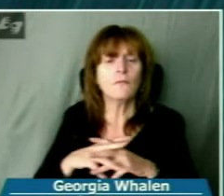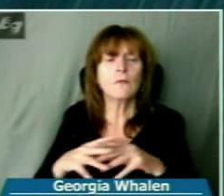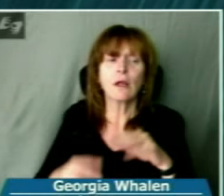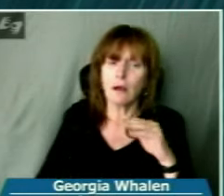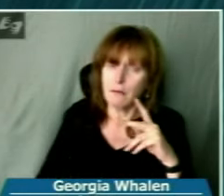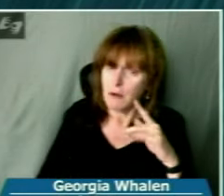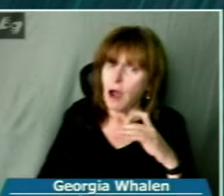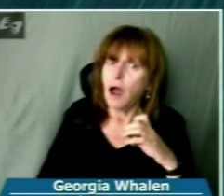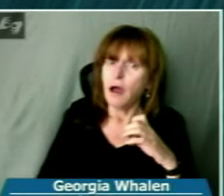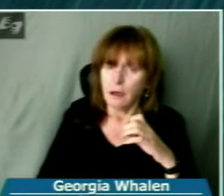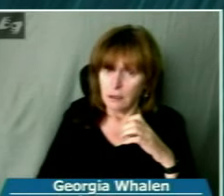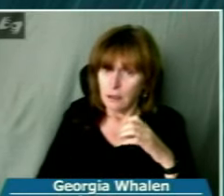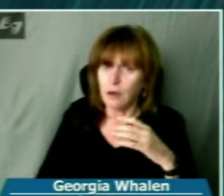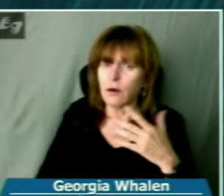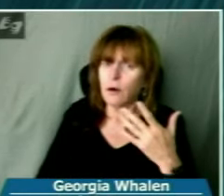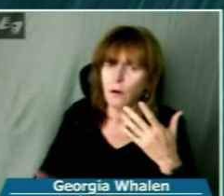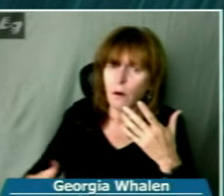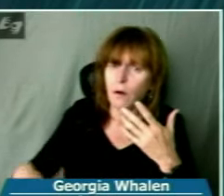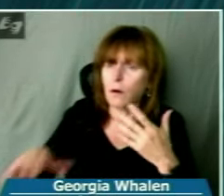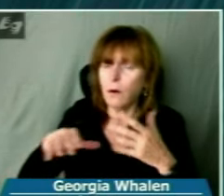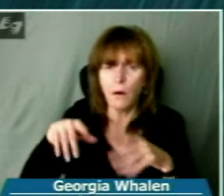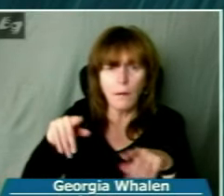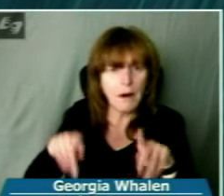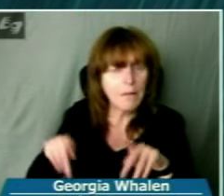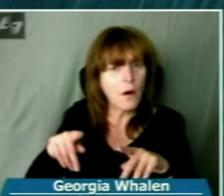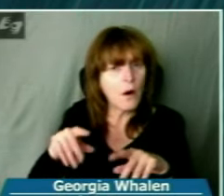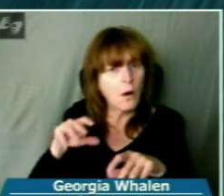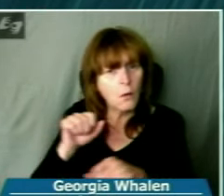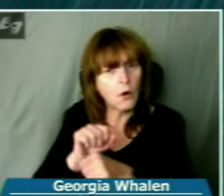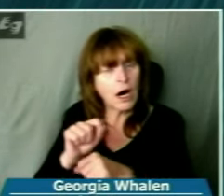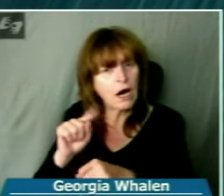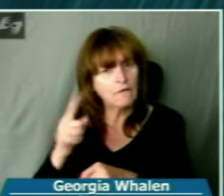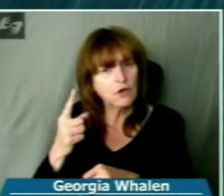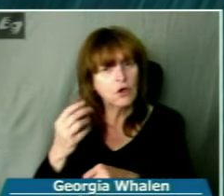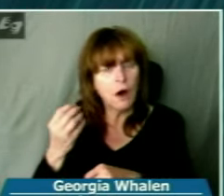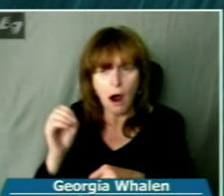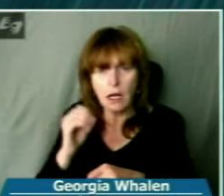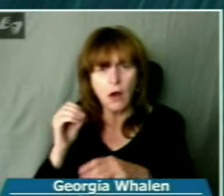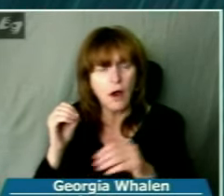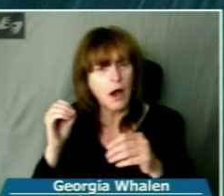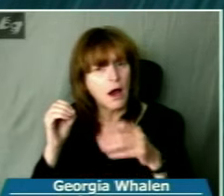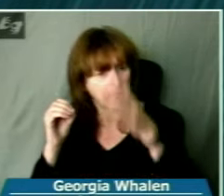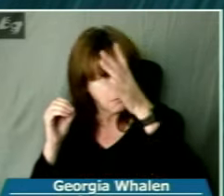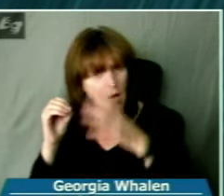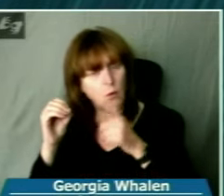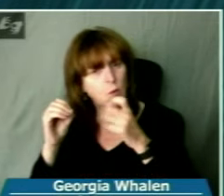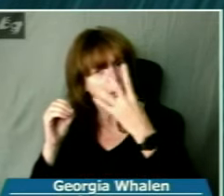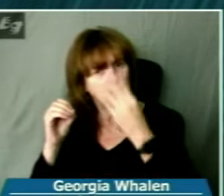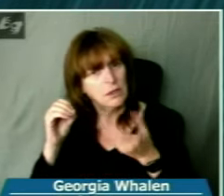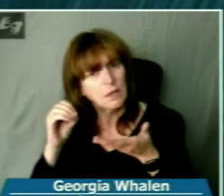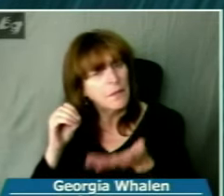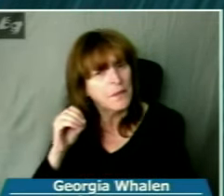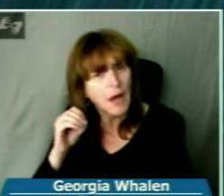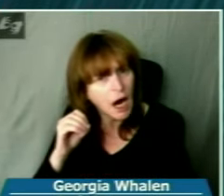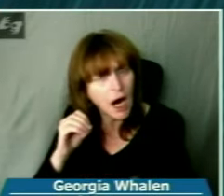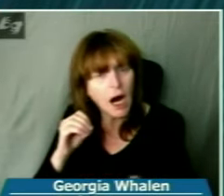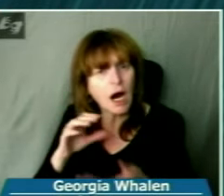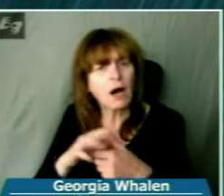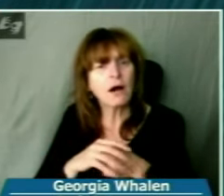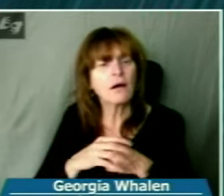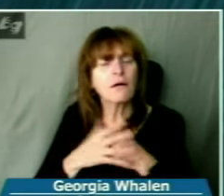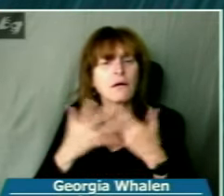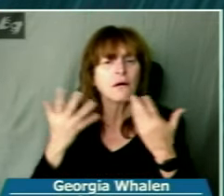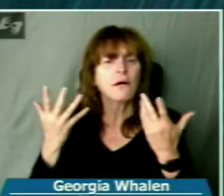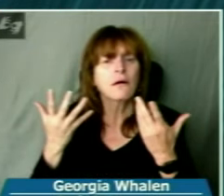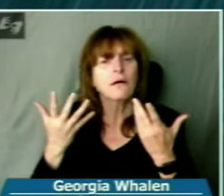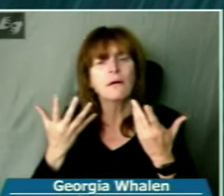in First Ontario and for those that are using that as shelter right now, brother, similar to my question earlier, what's the